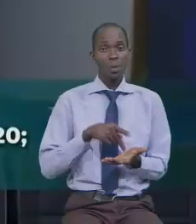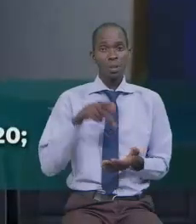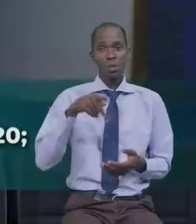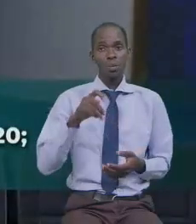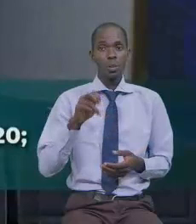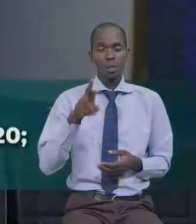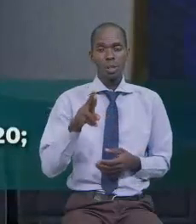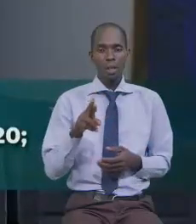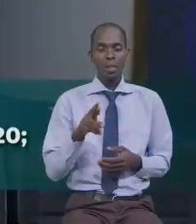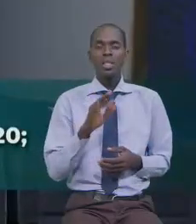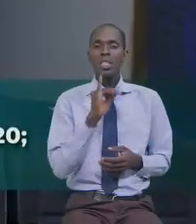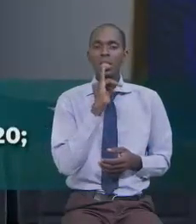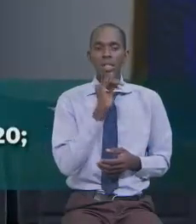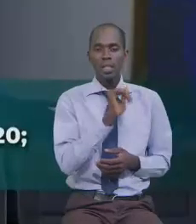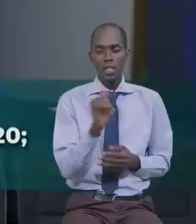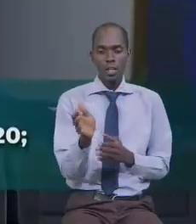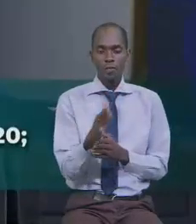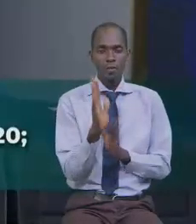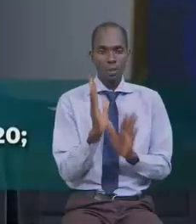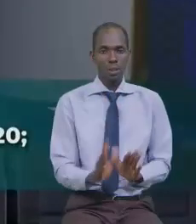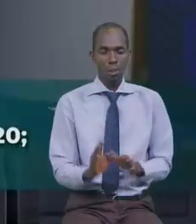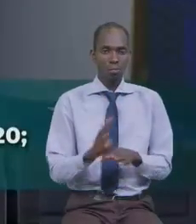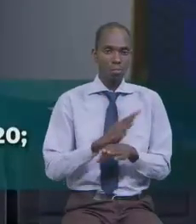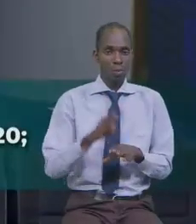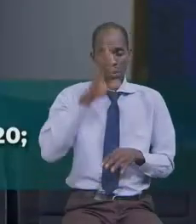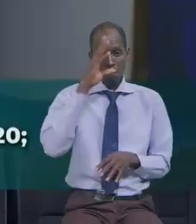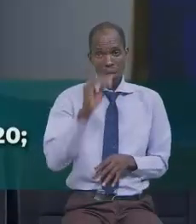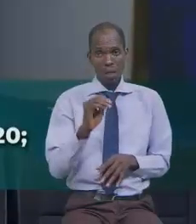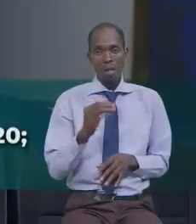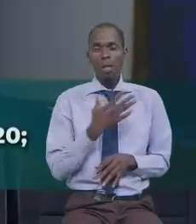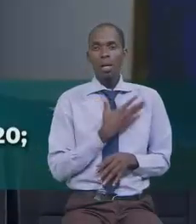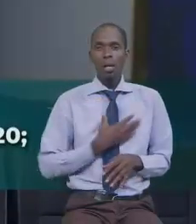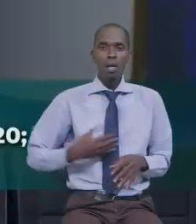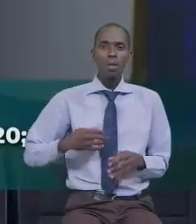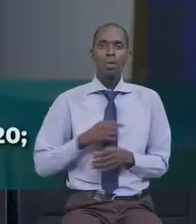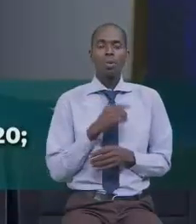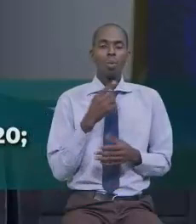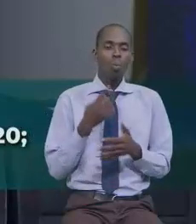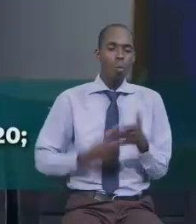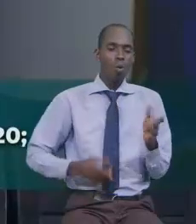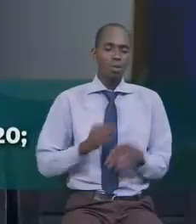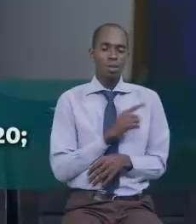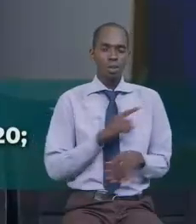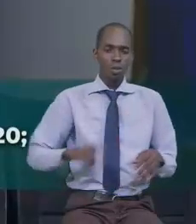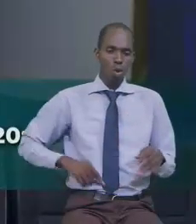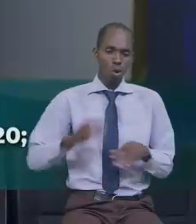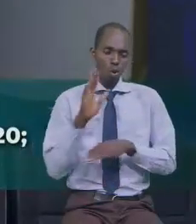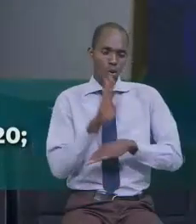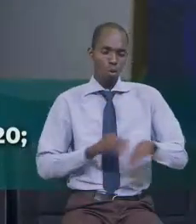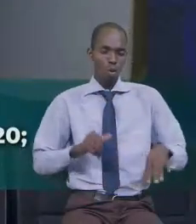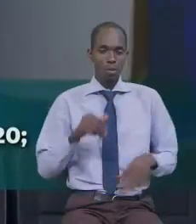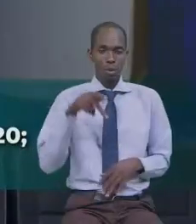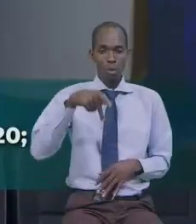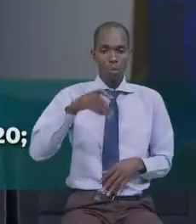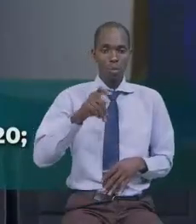fisherman. And so, what the Lord has called him for, he used the language he